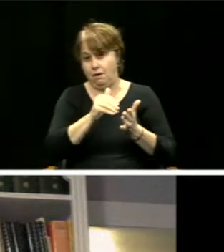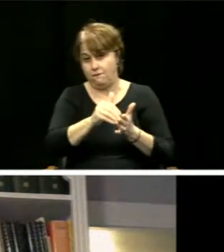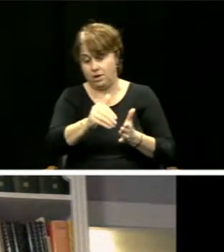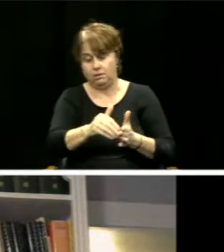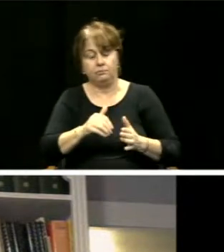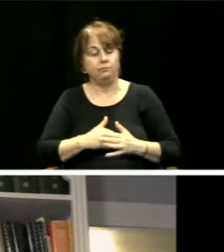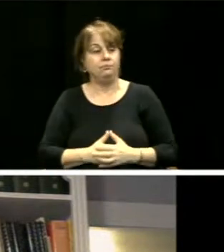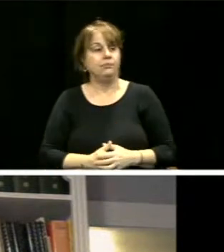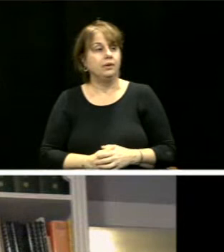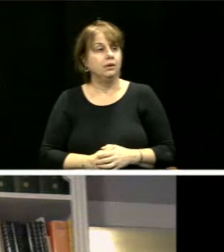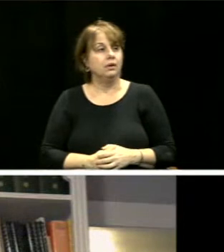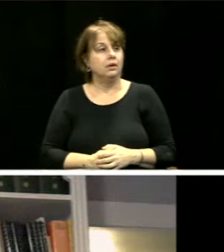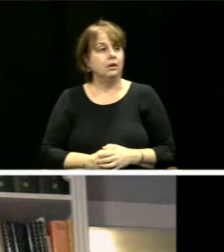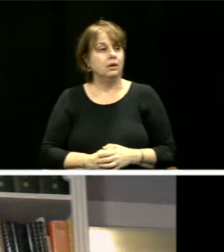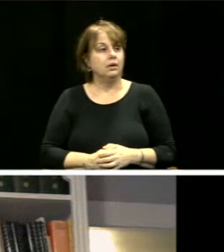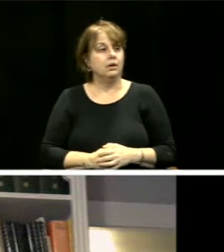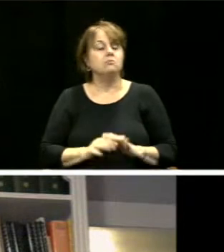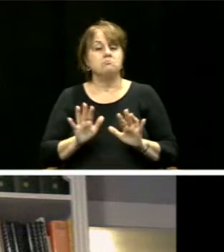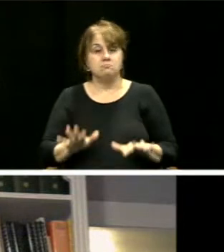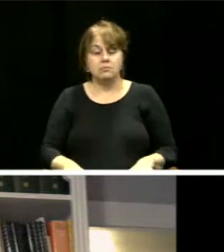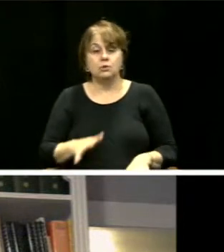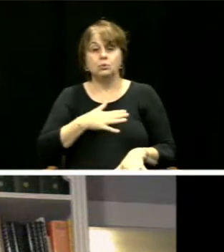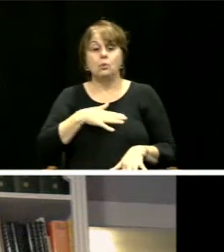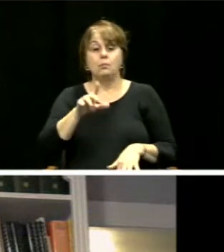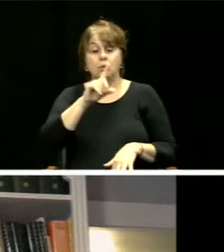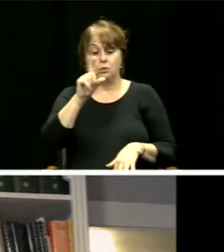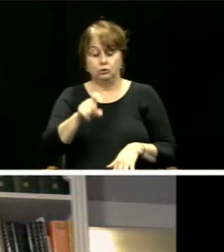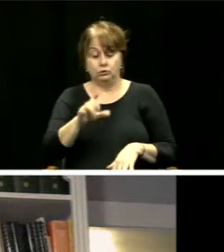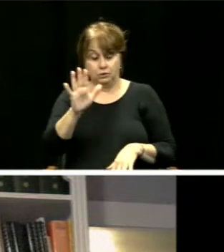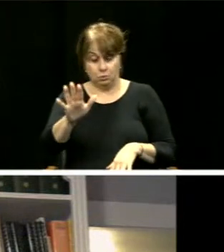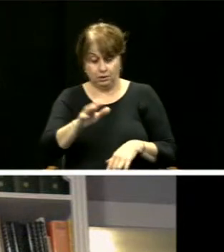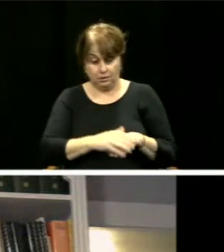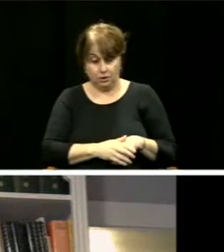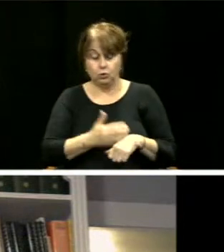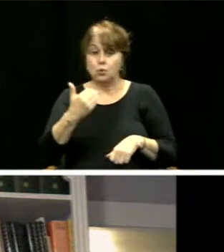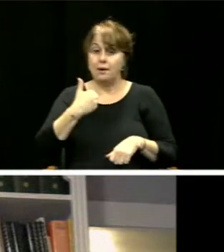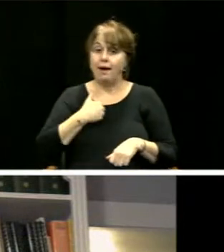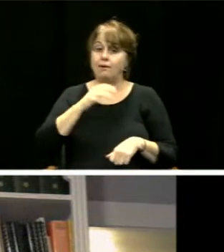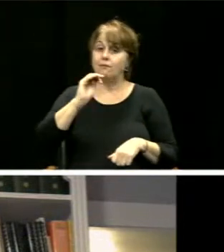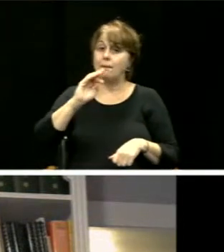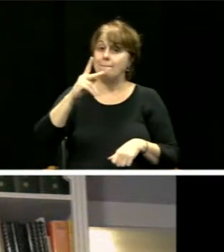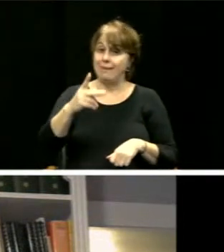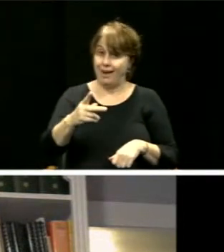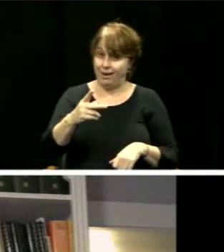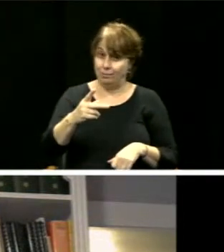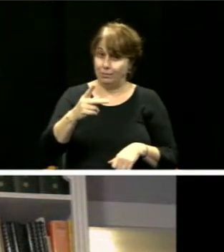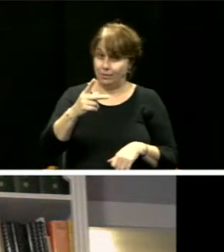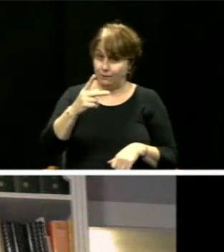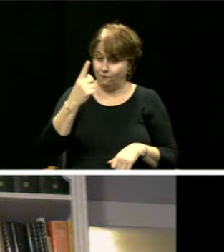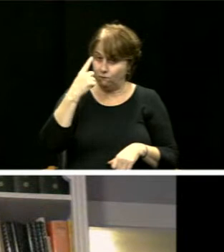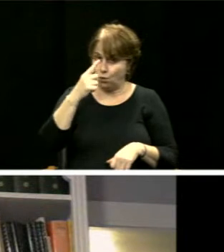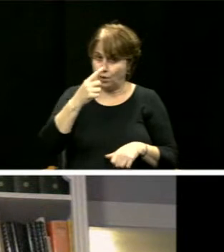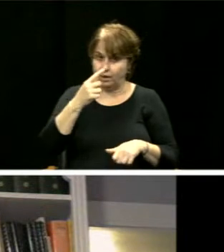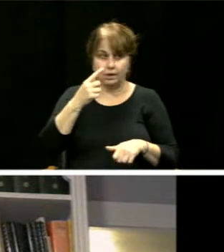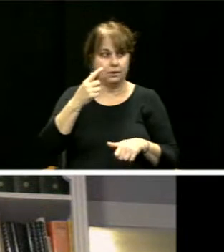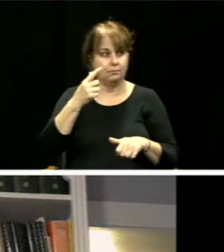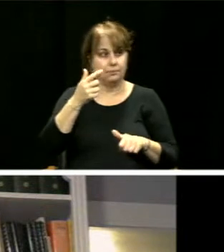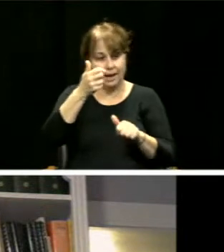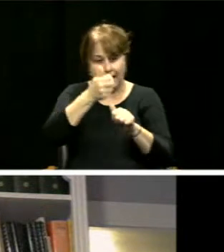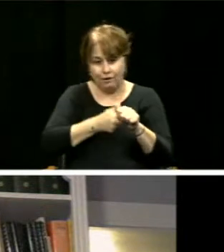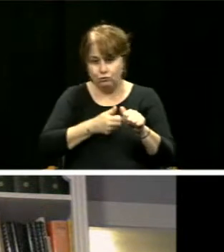My question is there a map of every single point